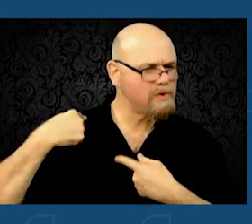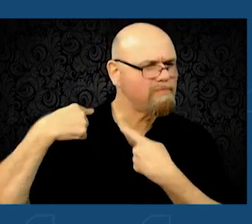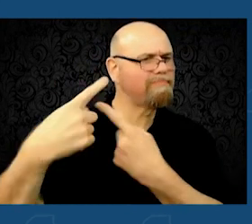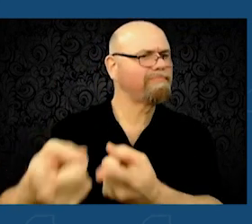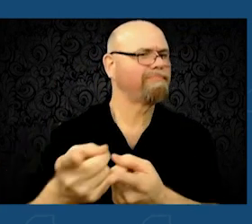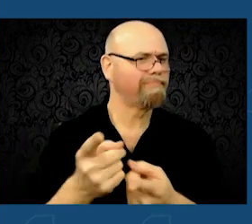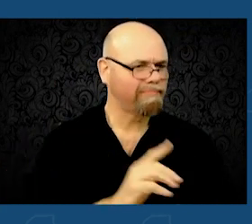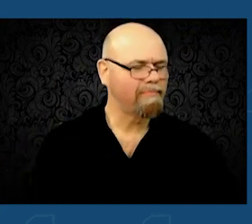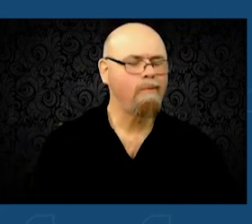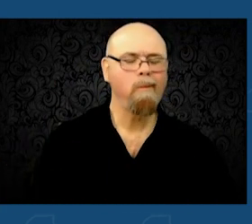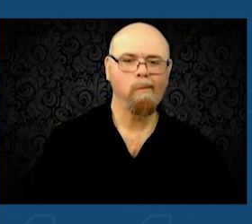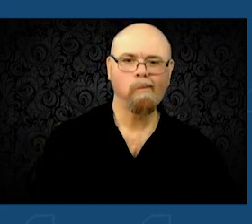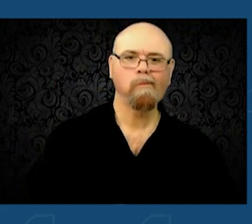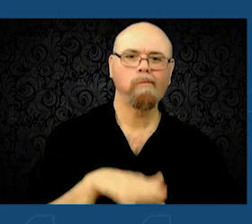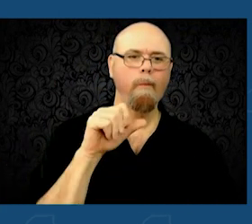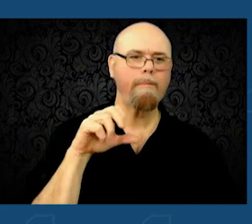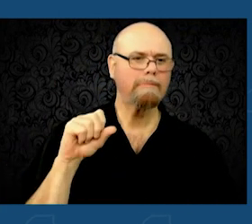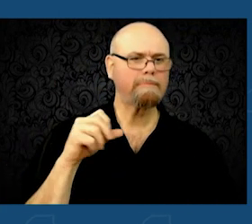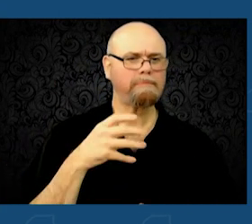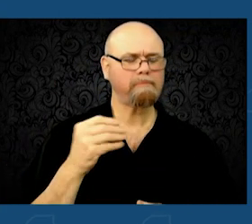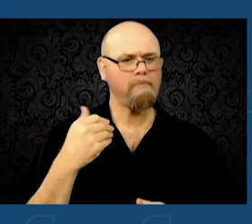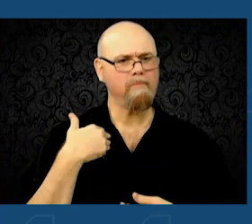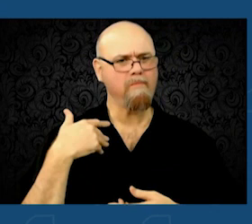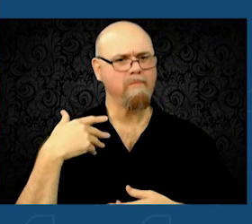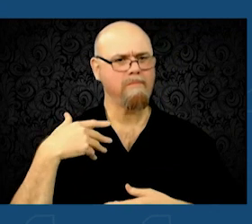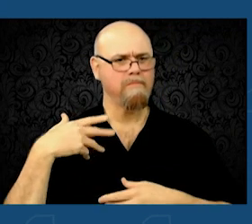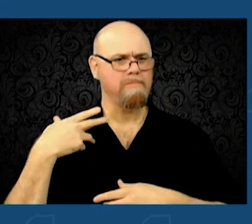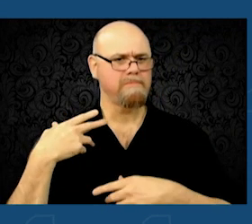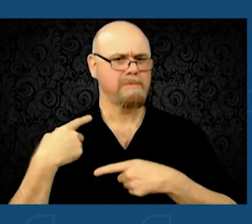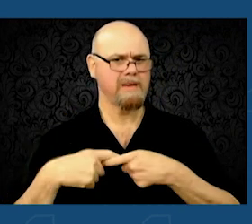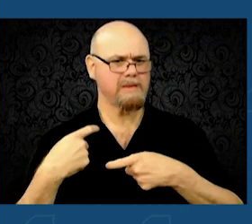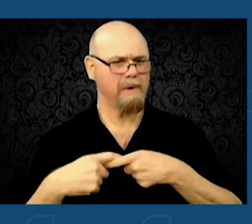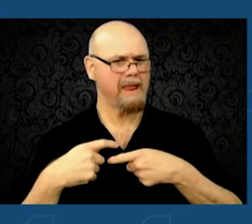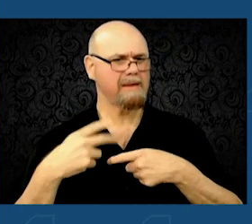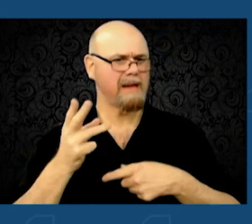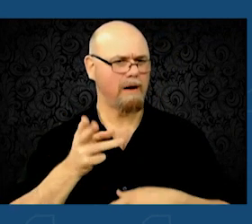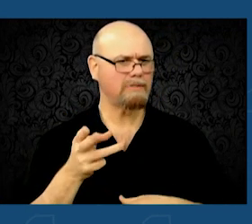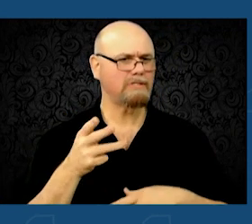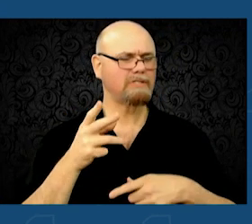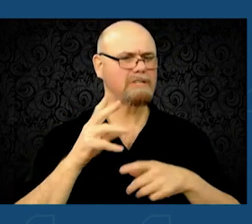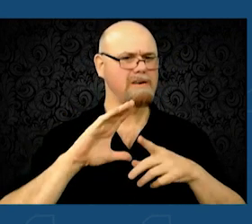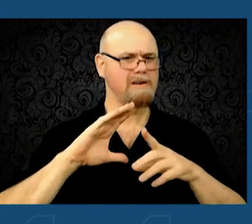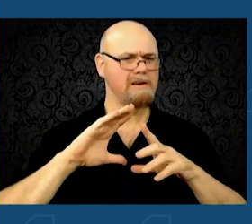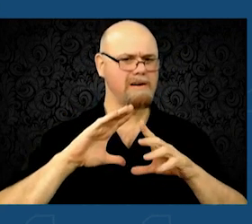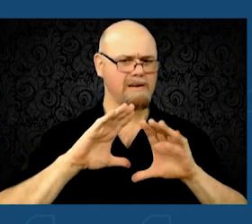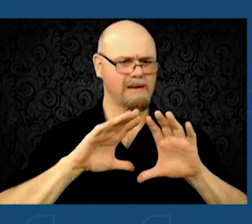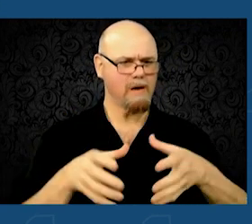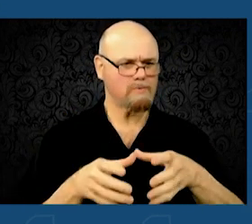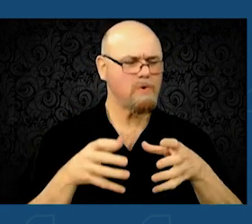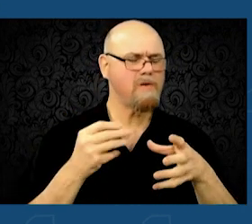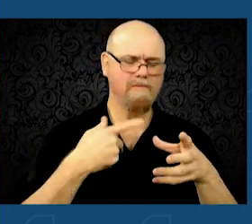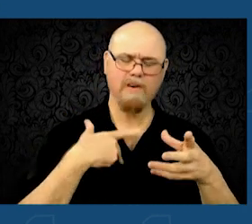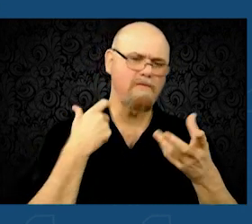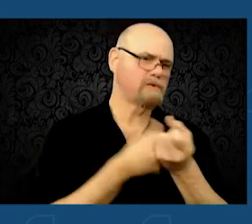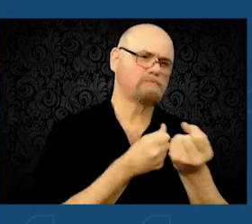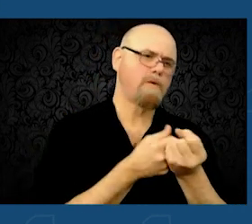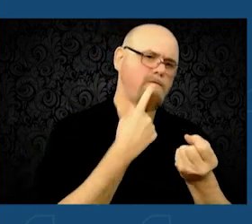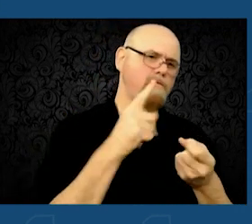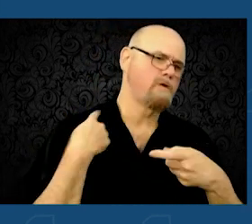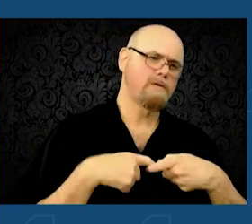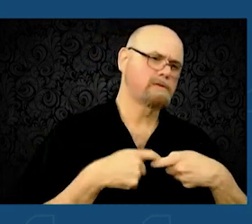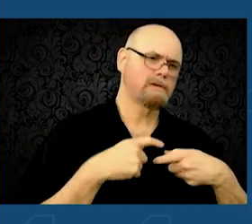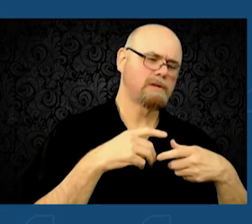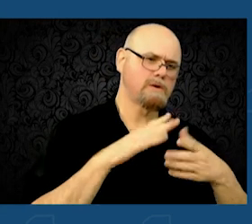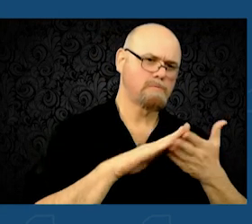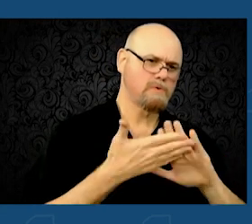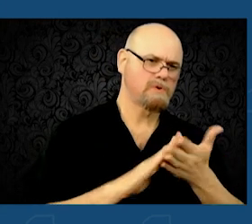Kaz and the Hispanic Heritage Council, they've been great advocates for the Hispanic community. Whether we're starting back with the